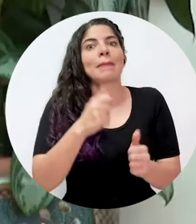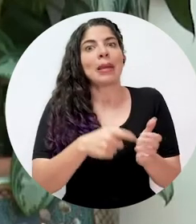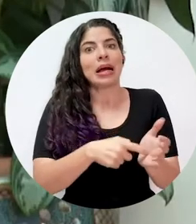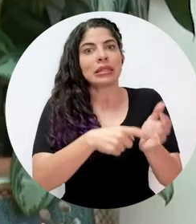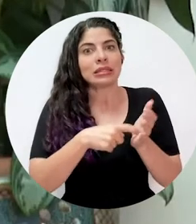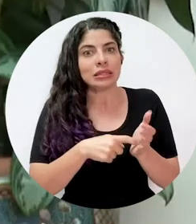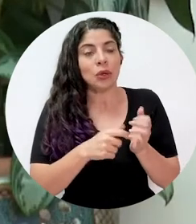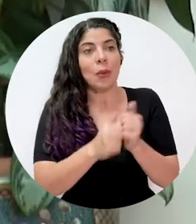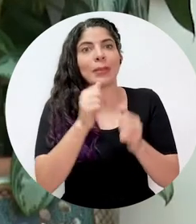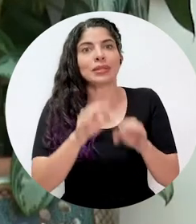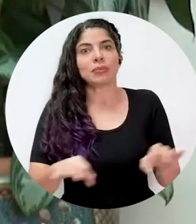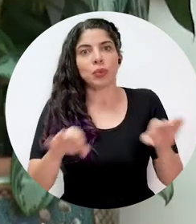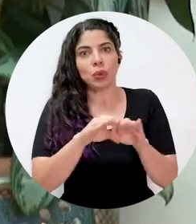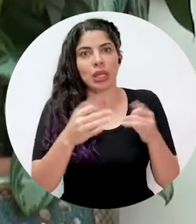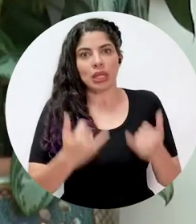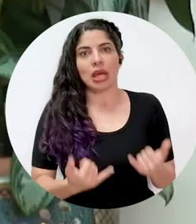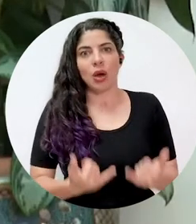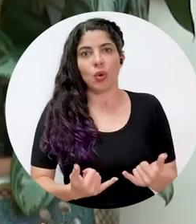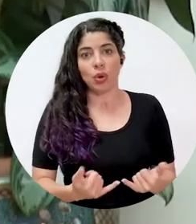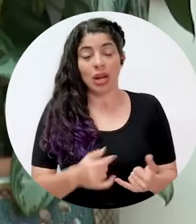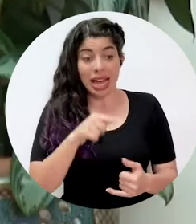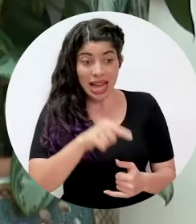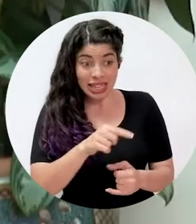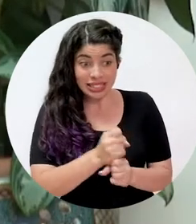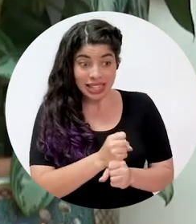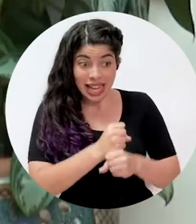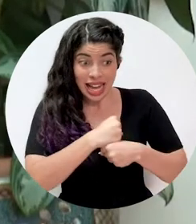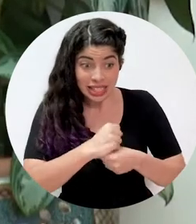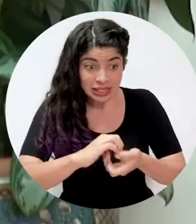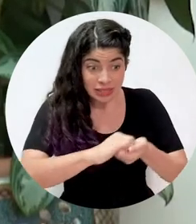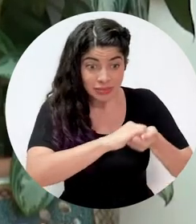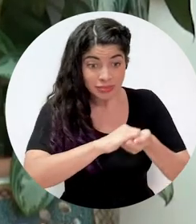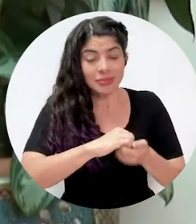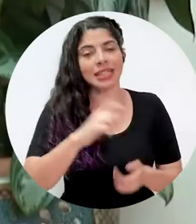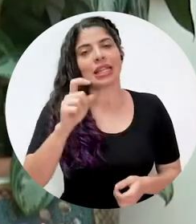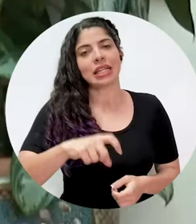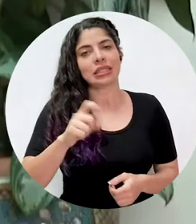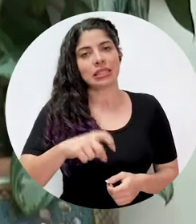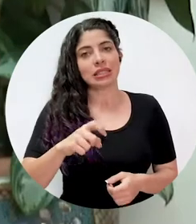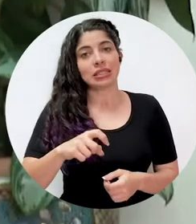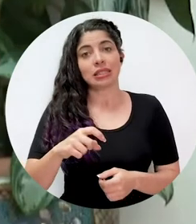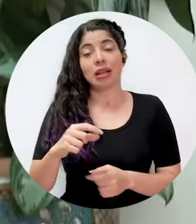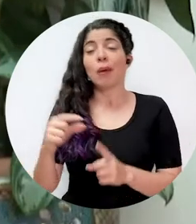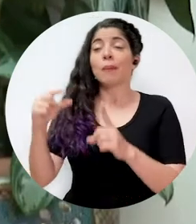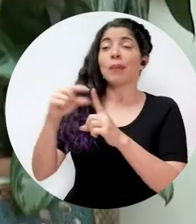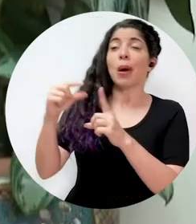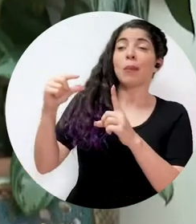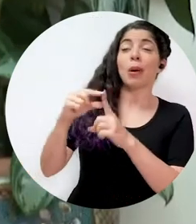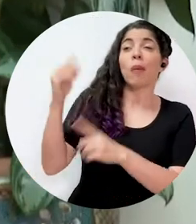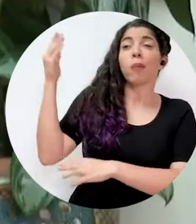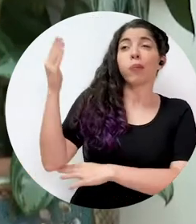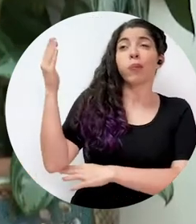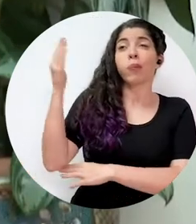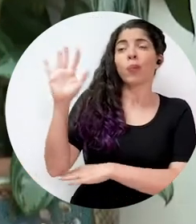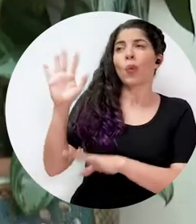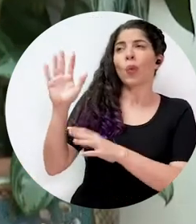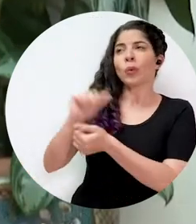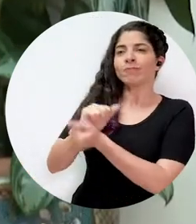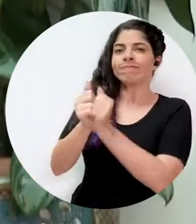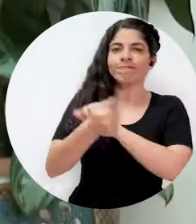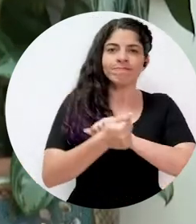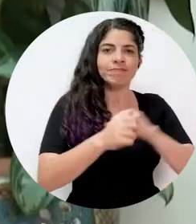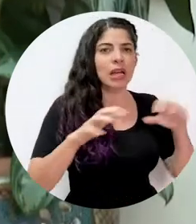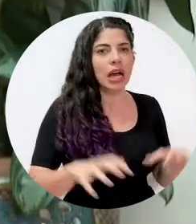or more crucial. To do so, we need to transform rhetoric and words